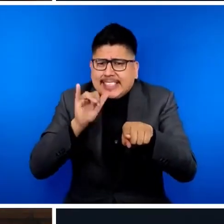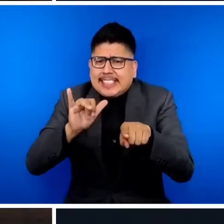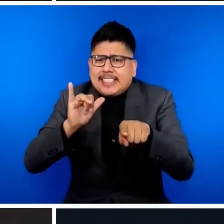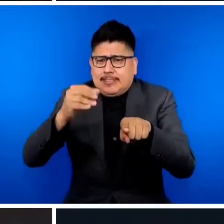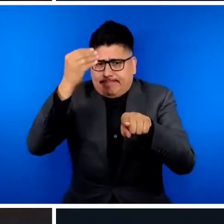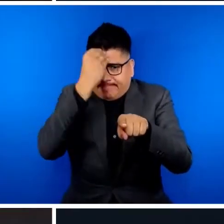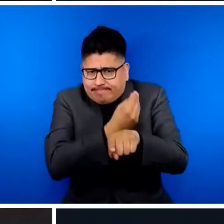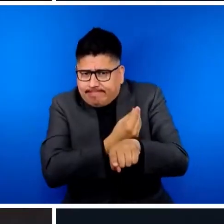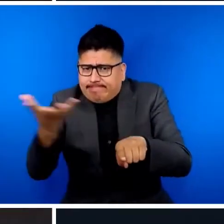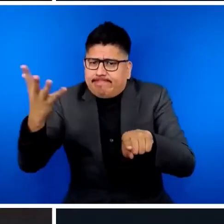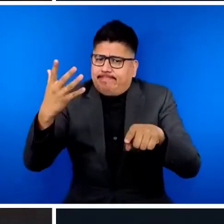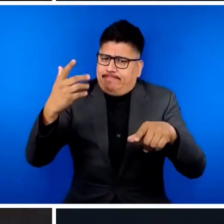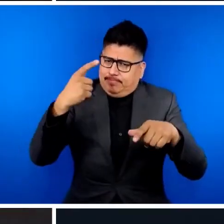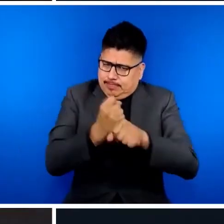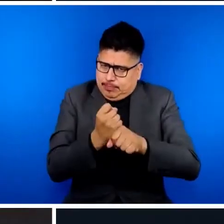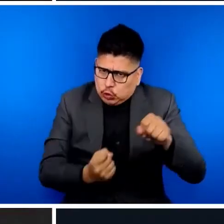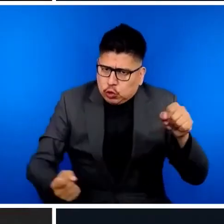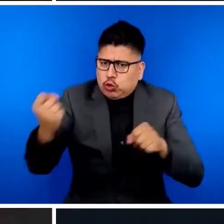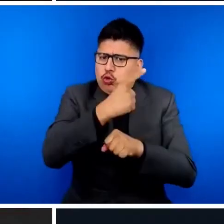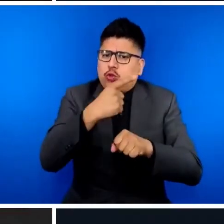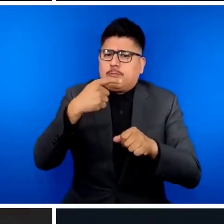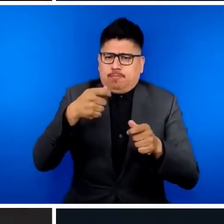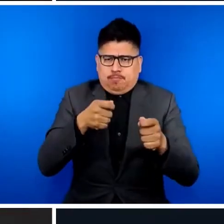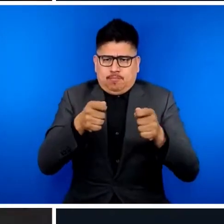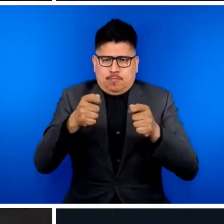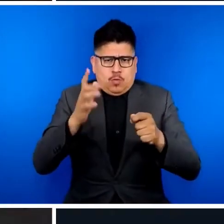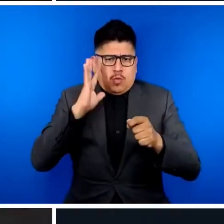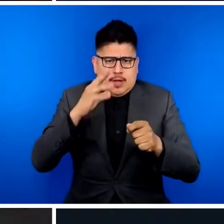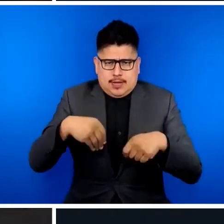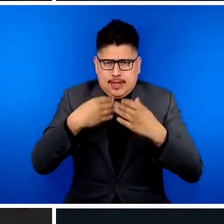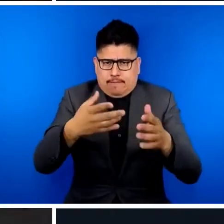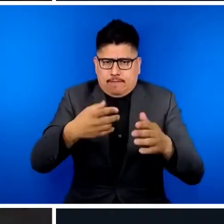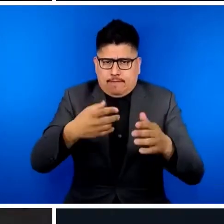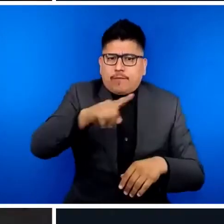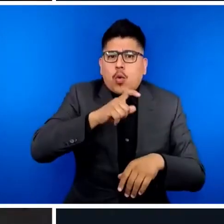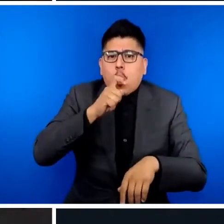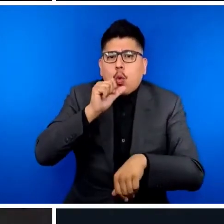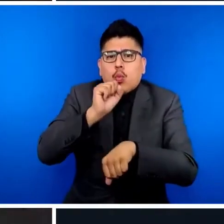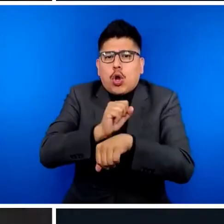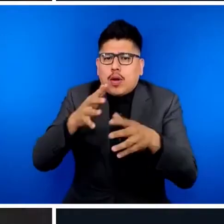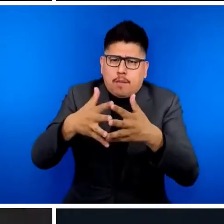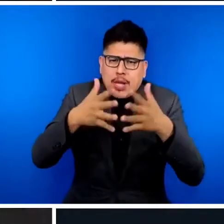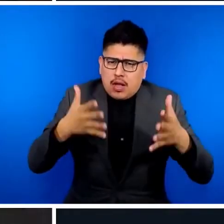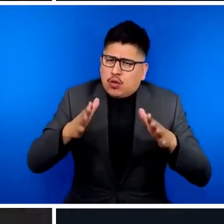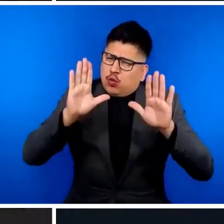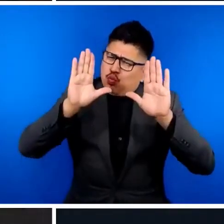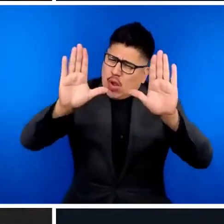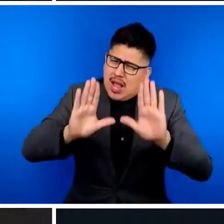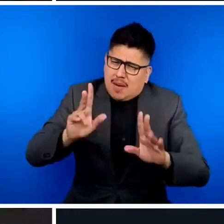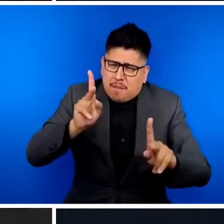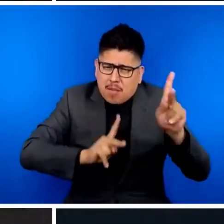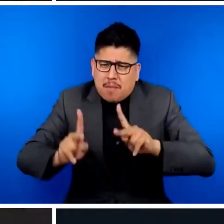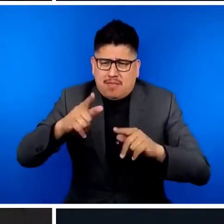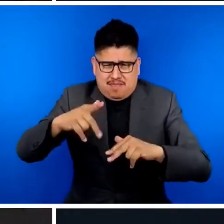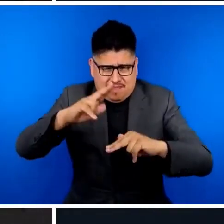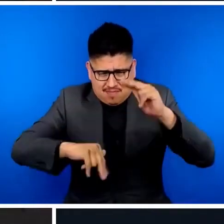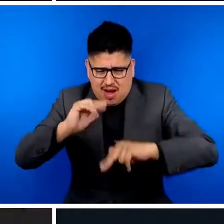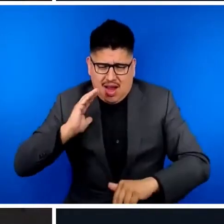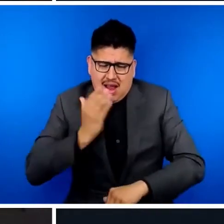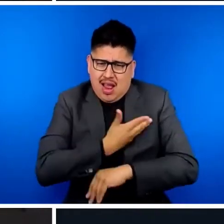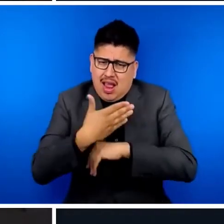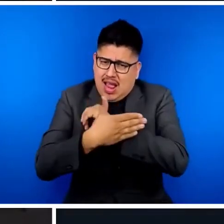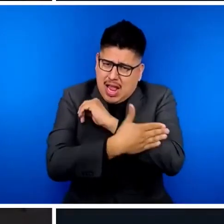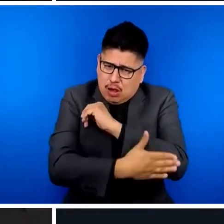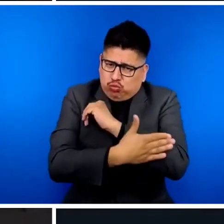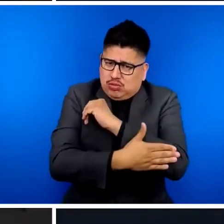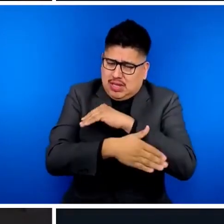my administration will give these often forgotten American workers, great people, the people that built our country, access to the same type of